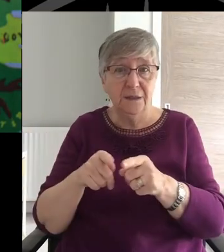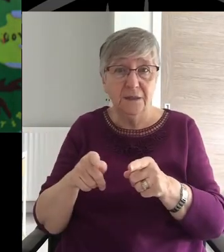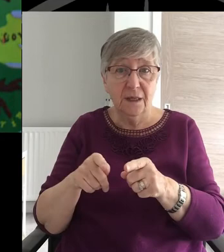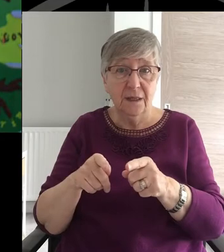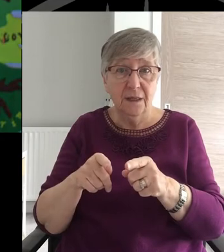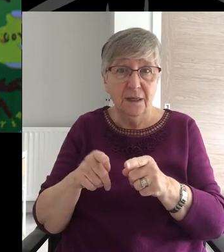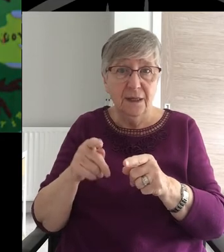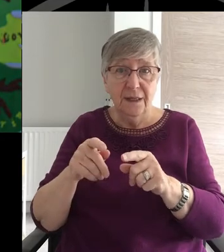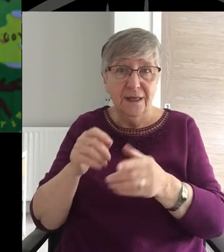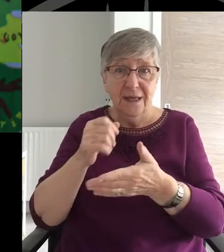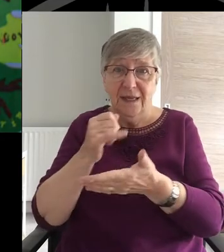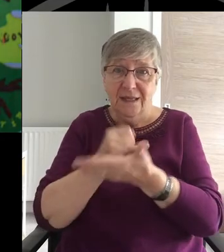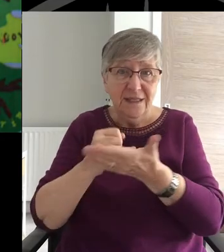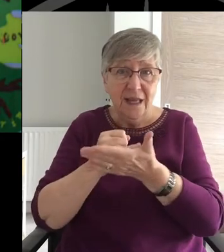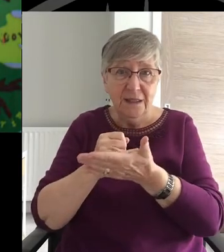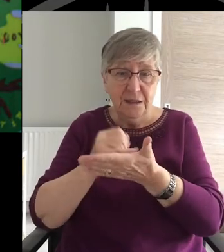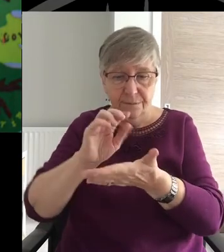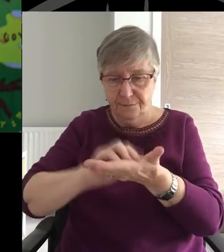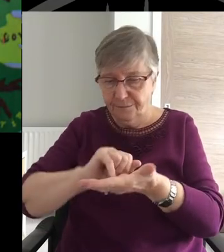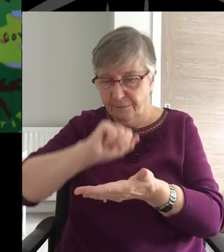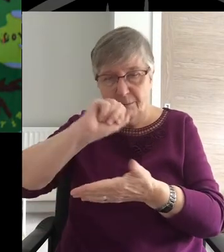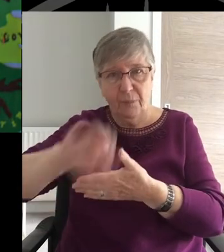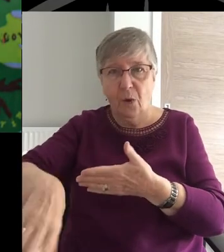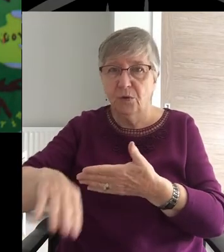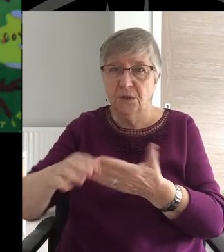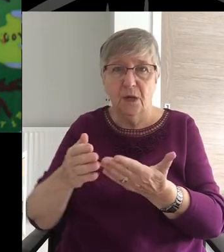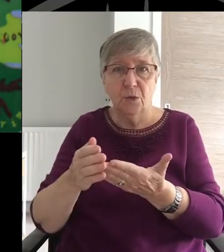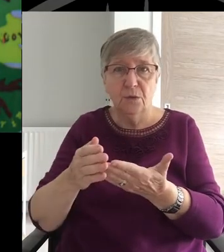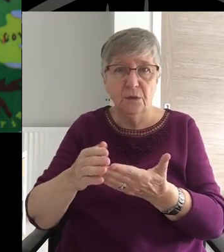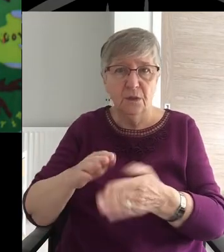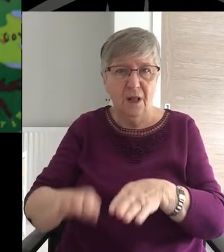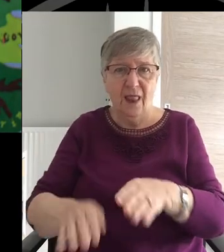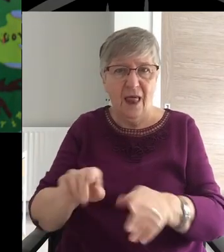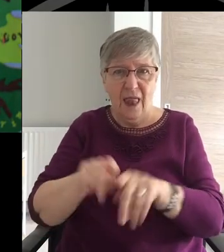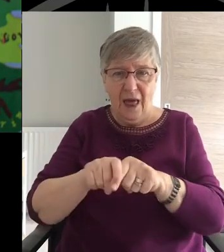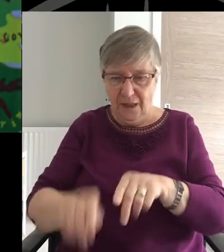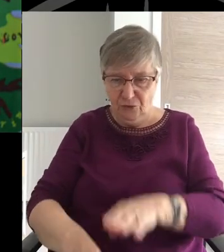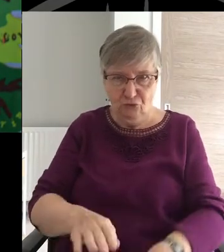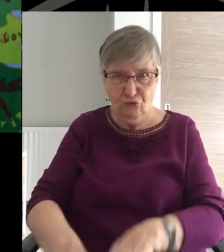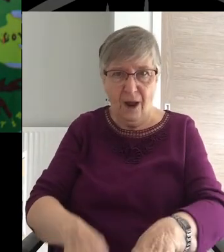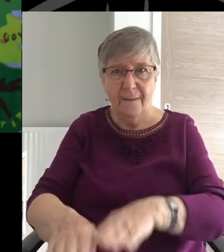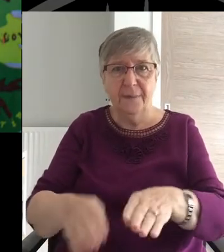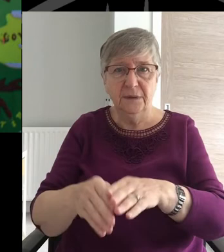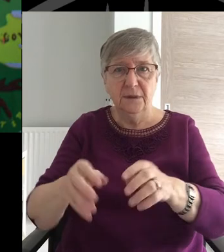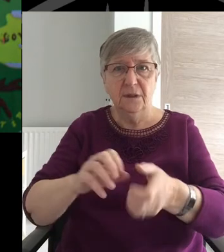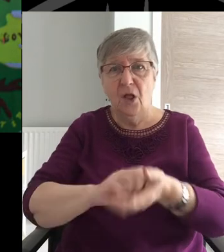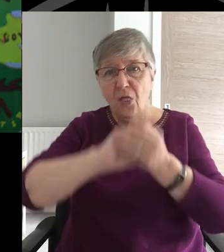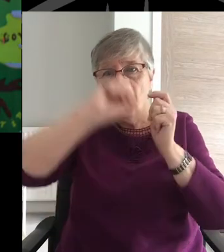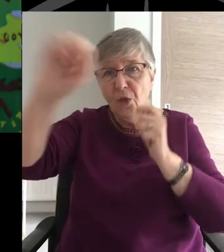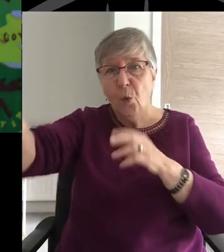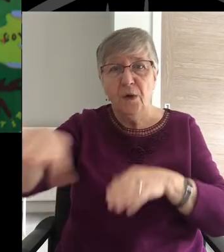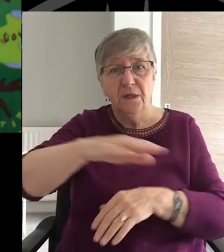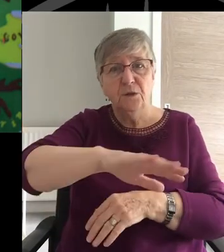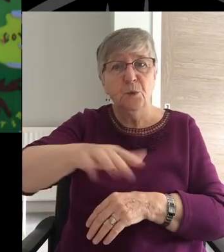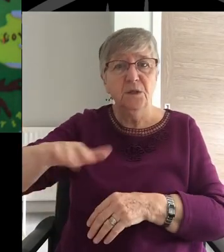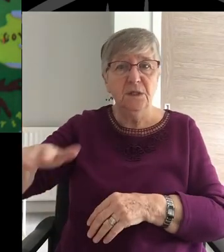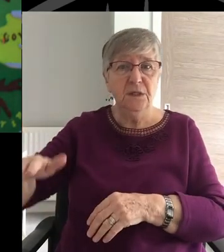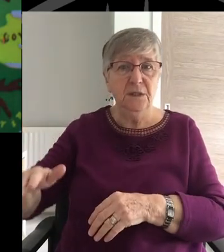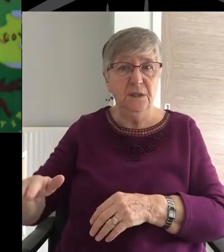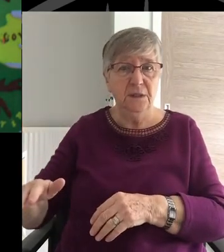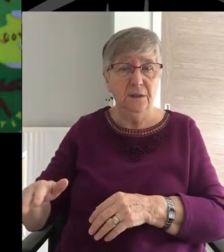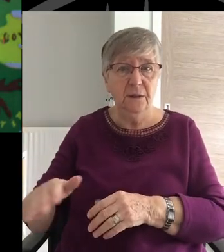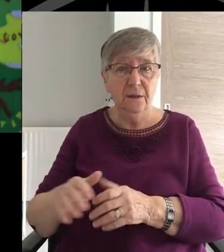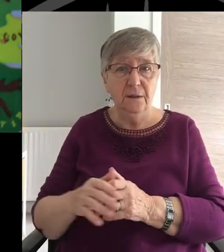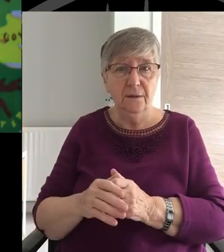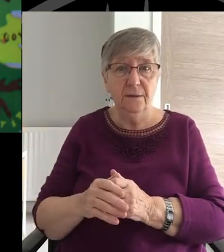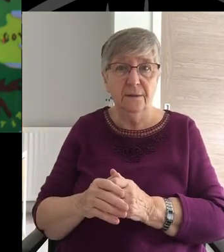sins are blotted out, Isaiah 43. They are trampled underfoot and cast to the depths of the sea, Micah 7.